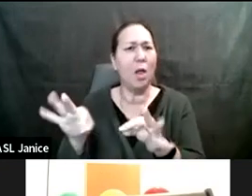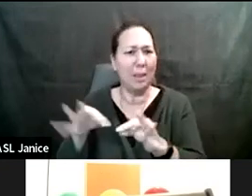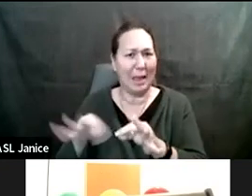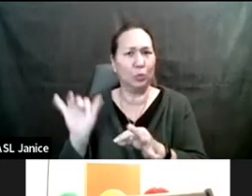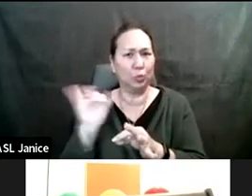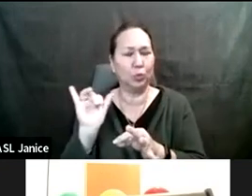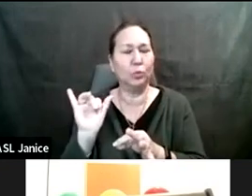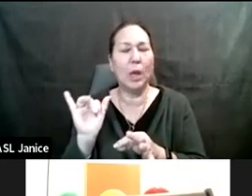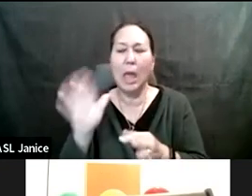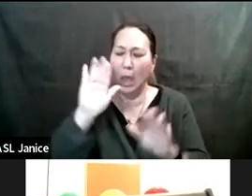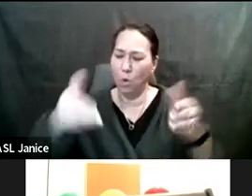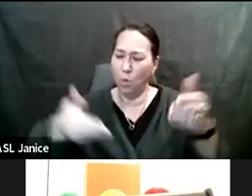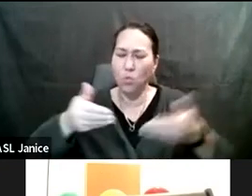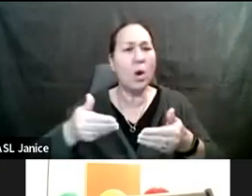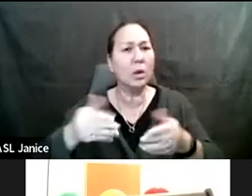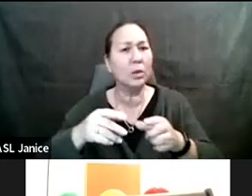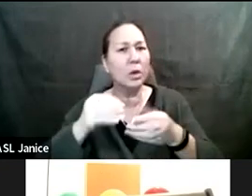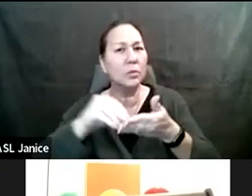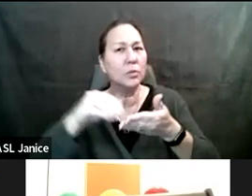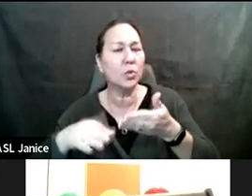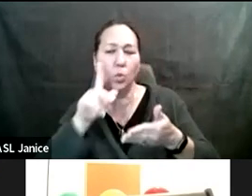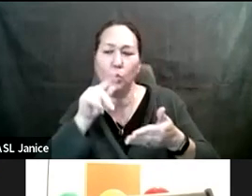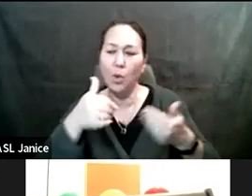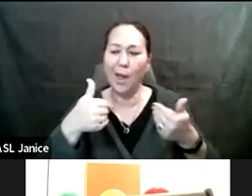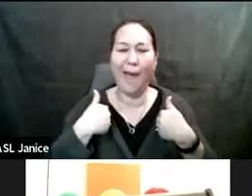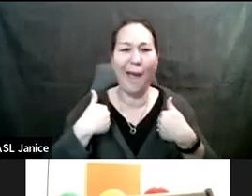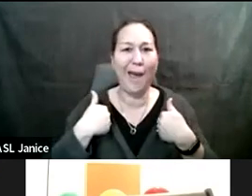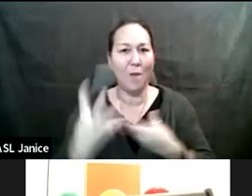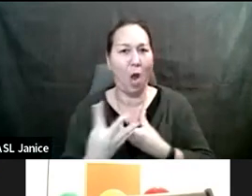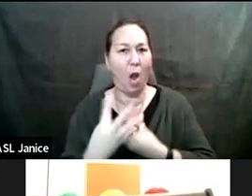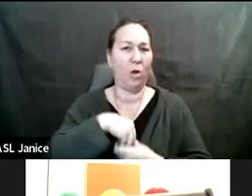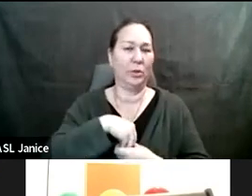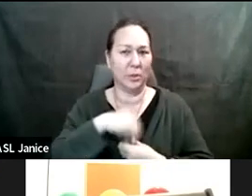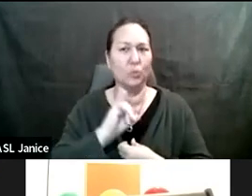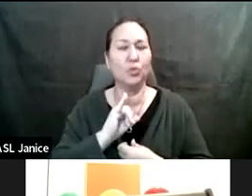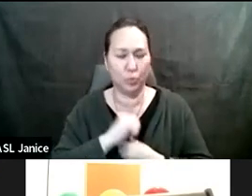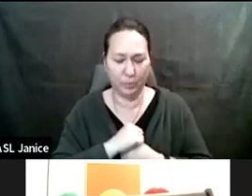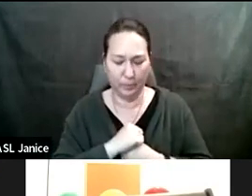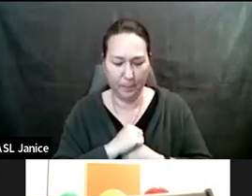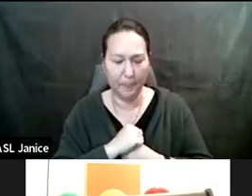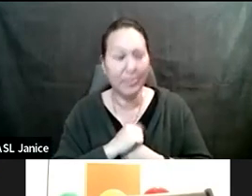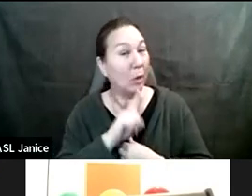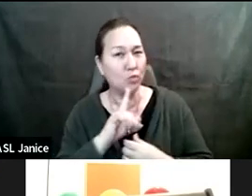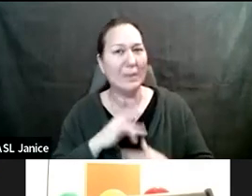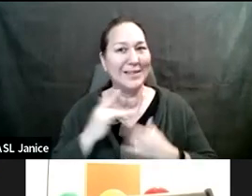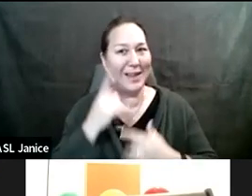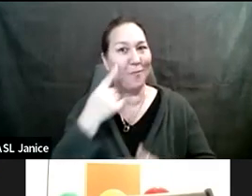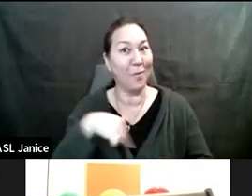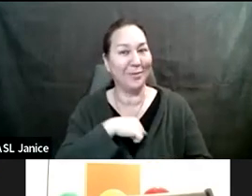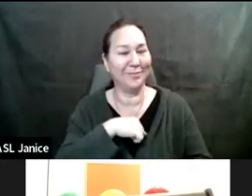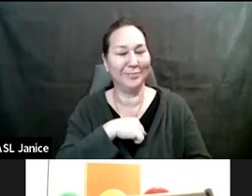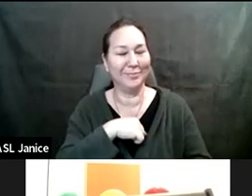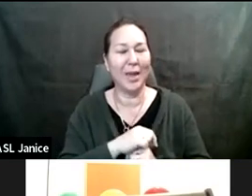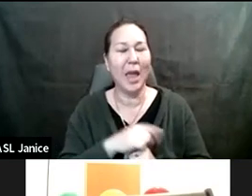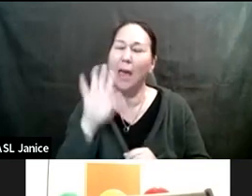welcoming students who happen to also have autism and that's very very exciting to us because it's going to be